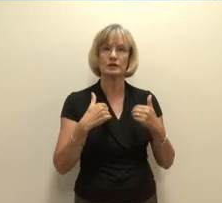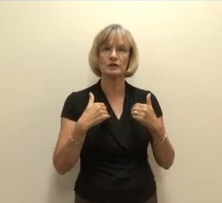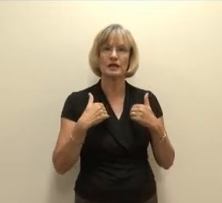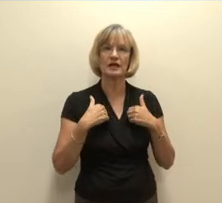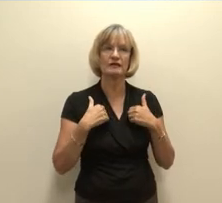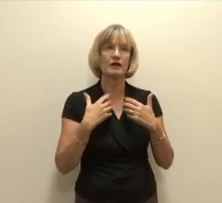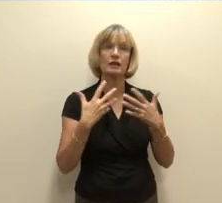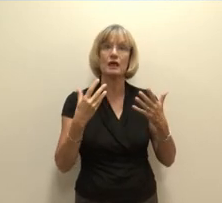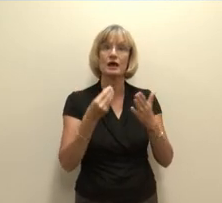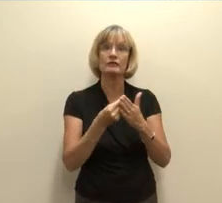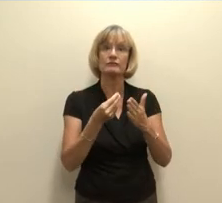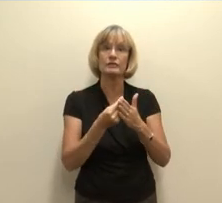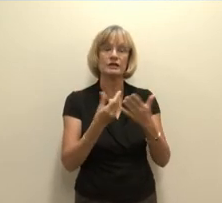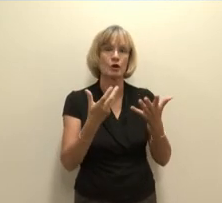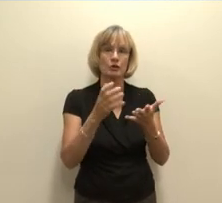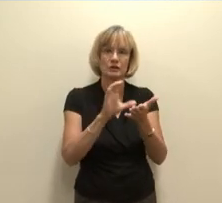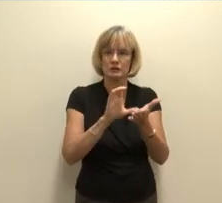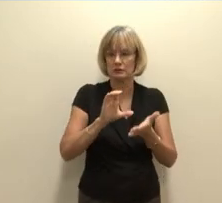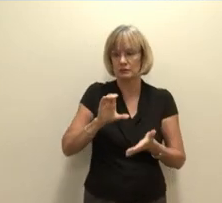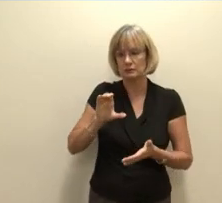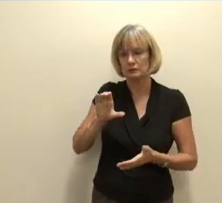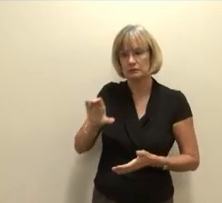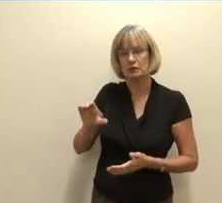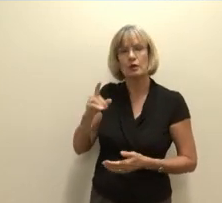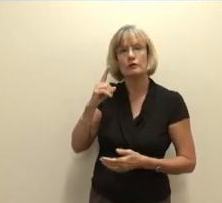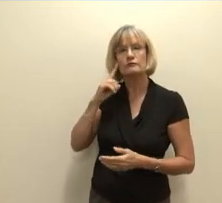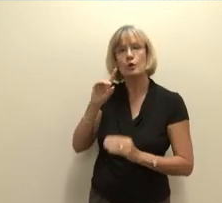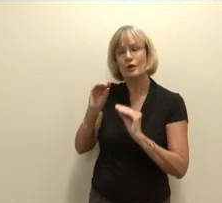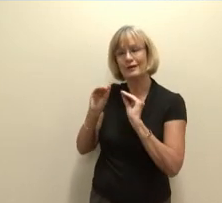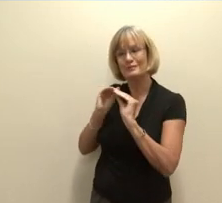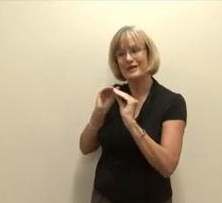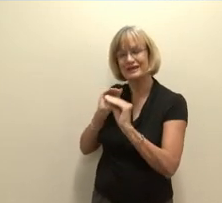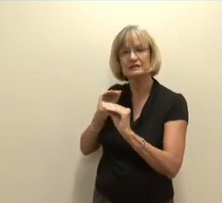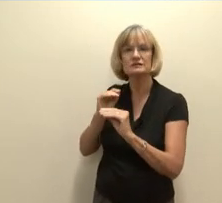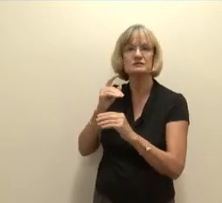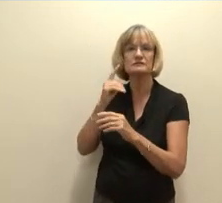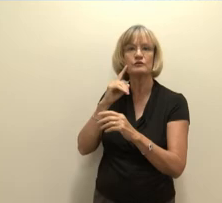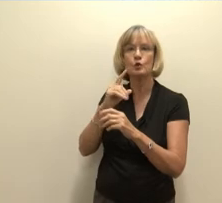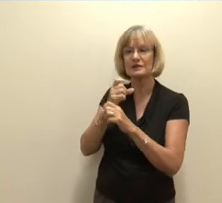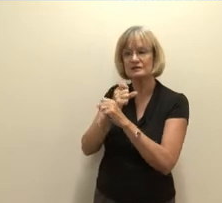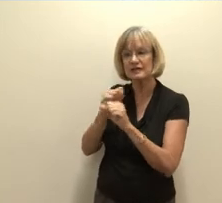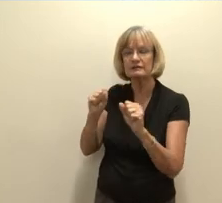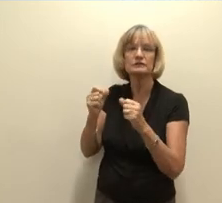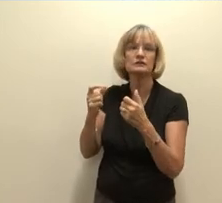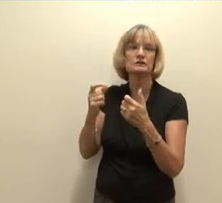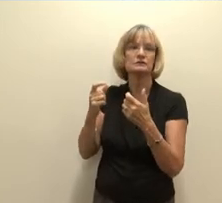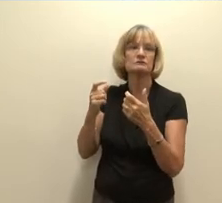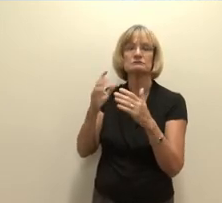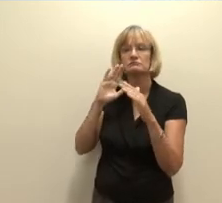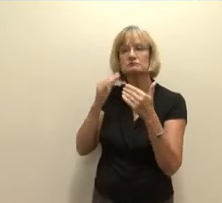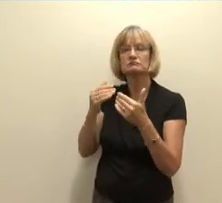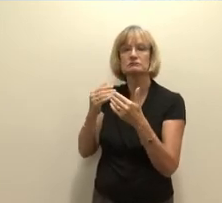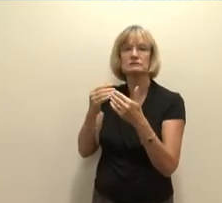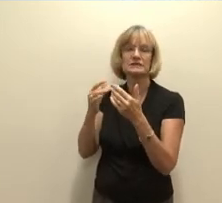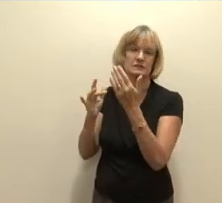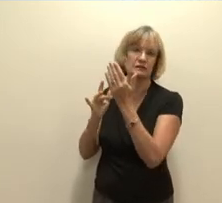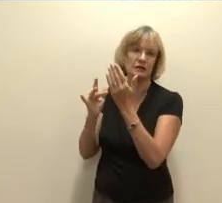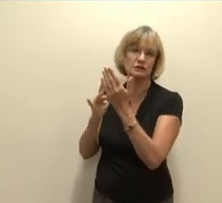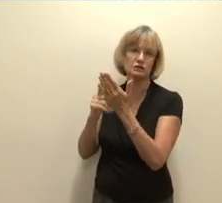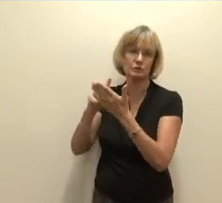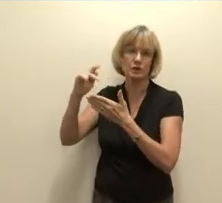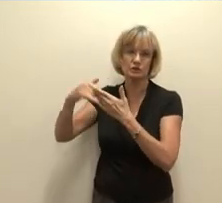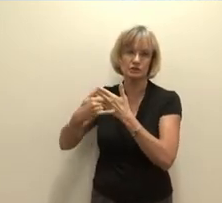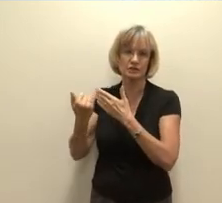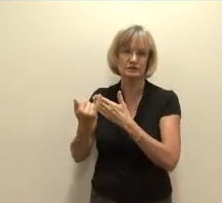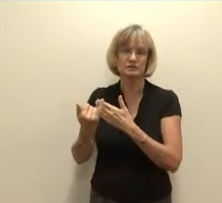of dollars that have been set aside for some maintenance, safety, and technology projects. This